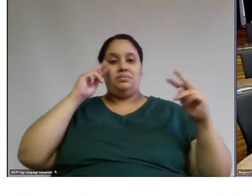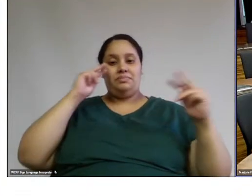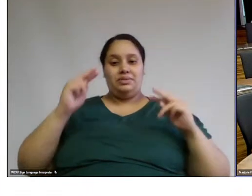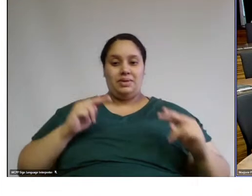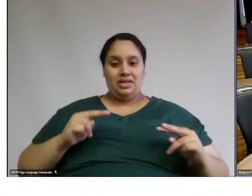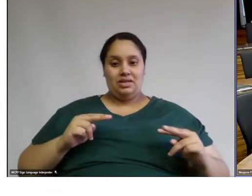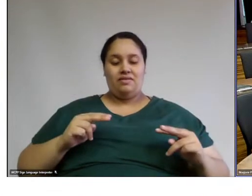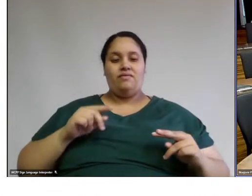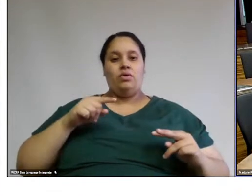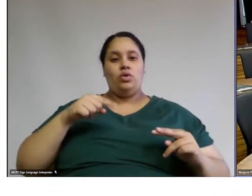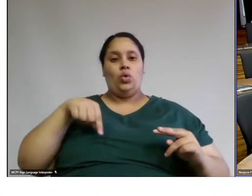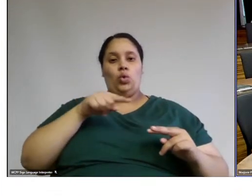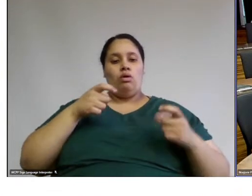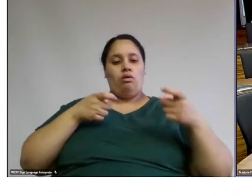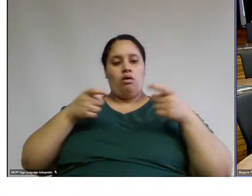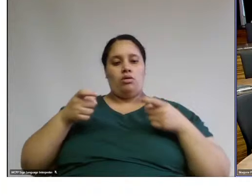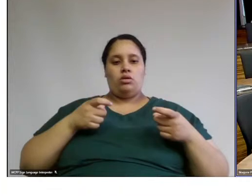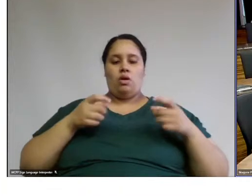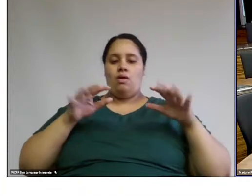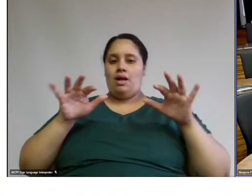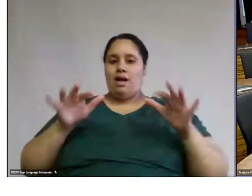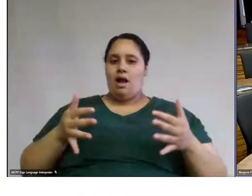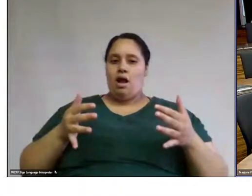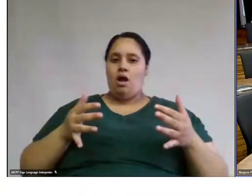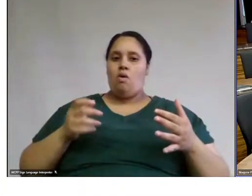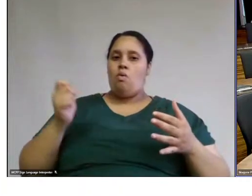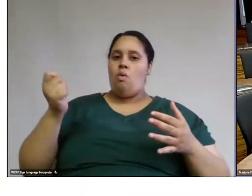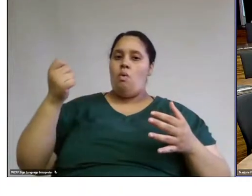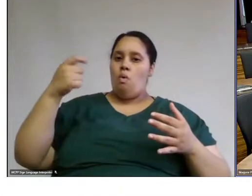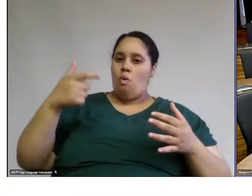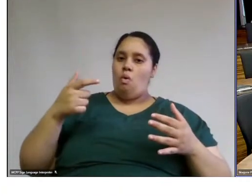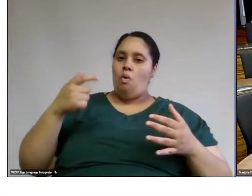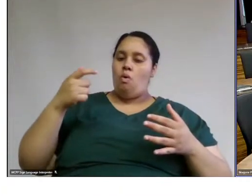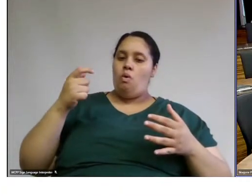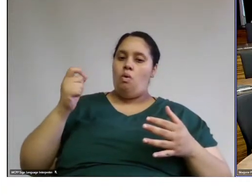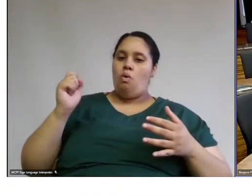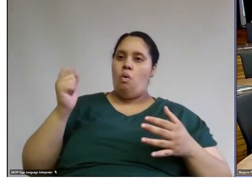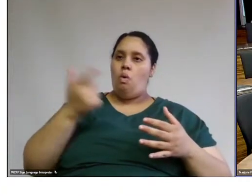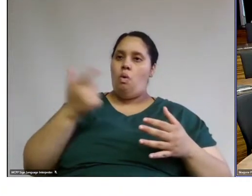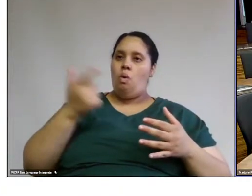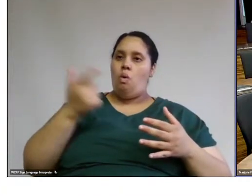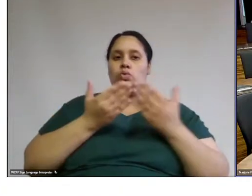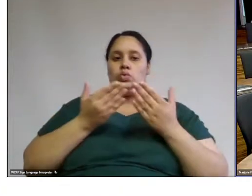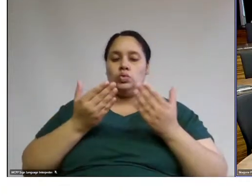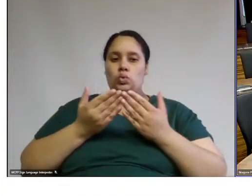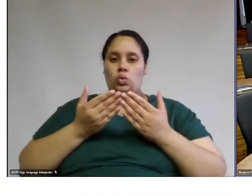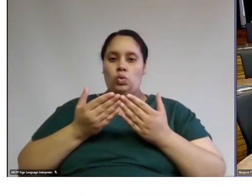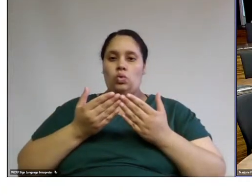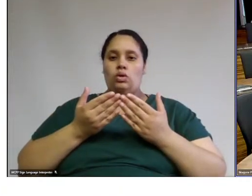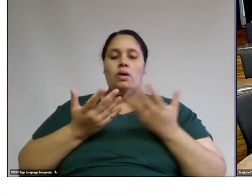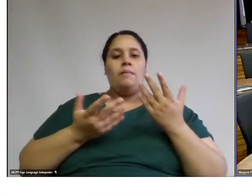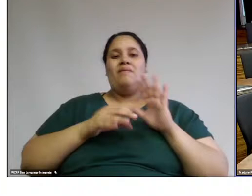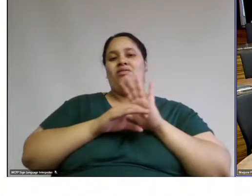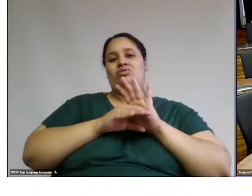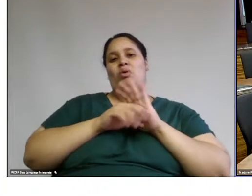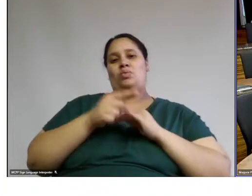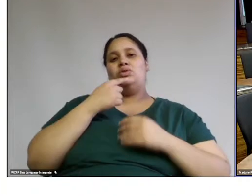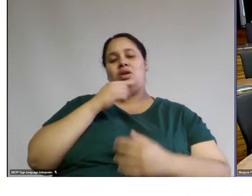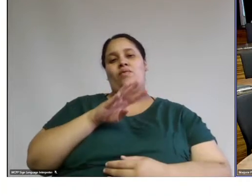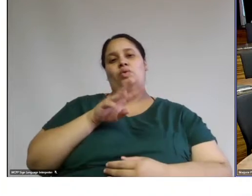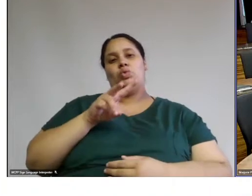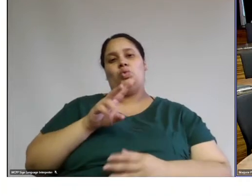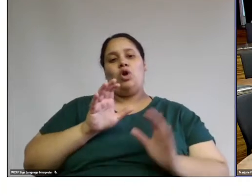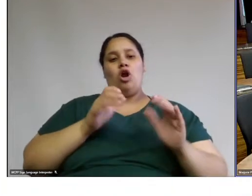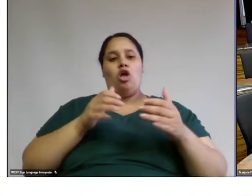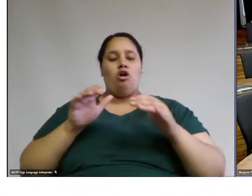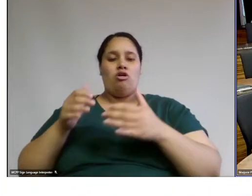to patrol all 1,500 schools, and let's just say you've got 40 classrooms that you have in those